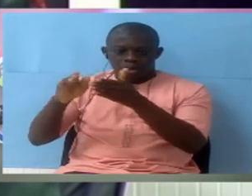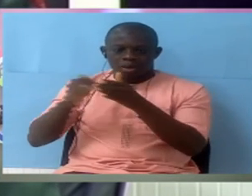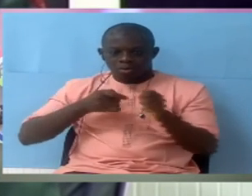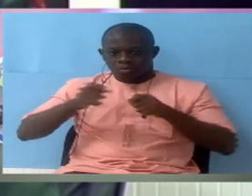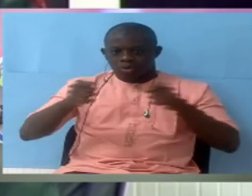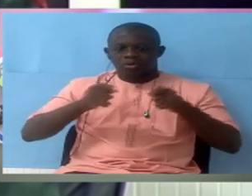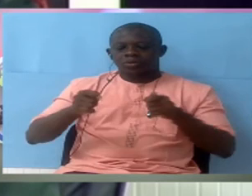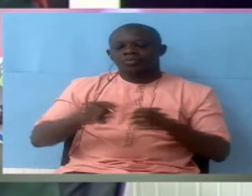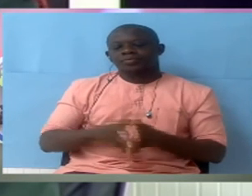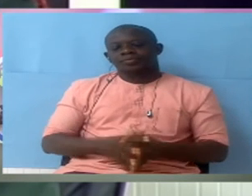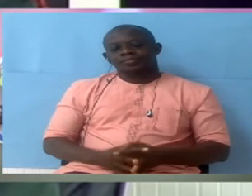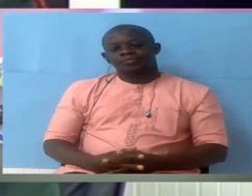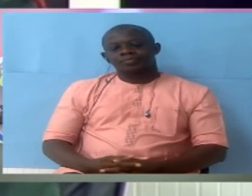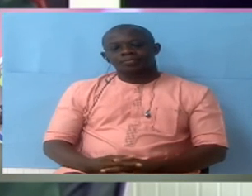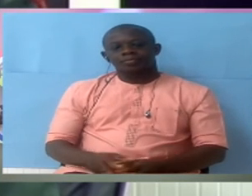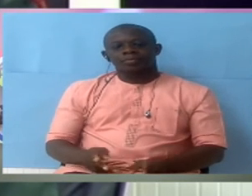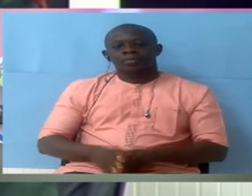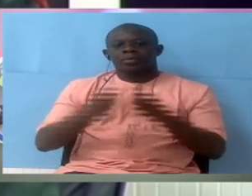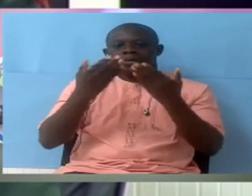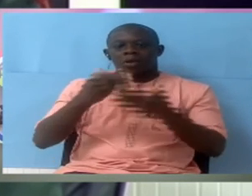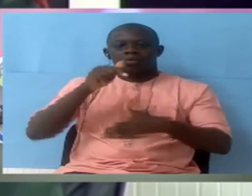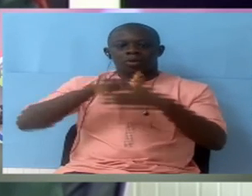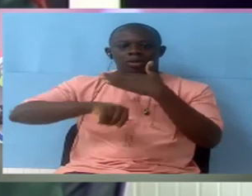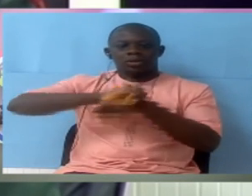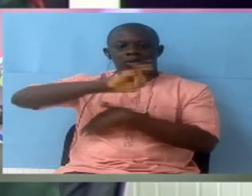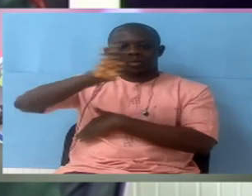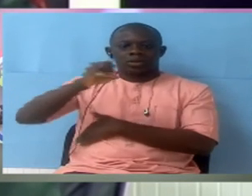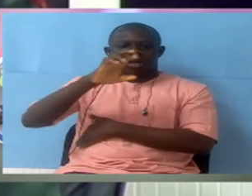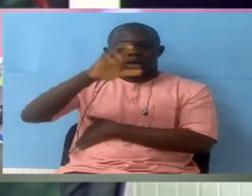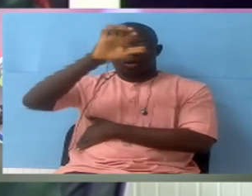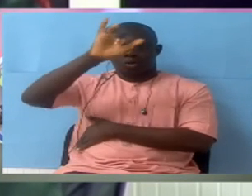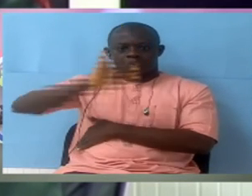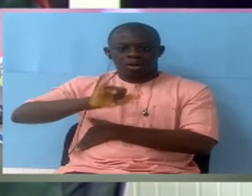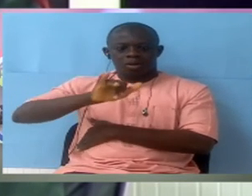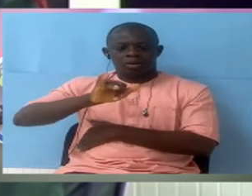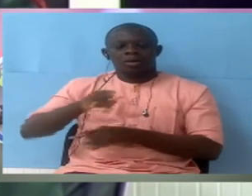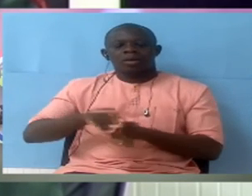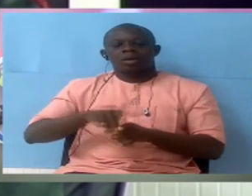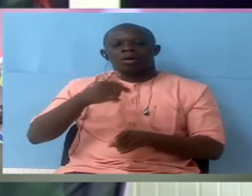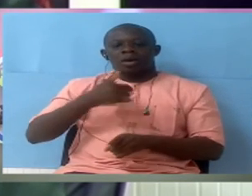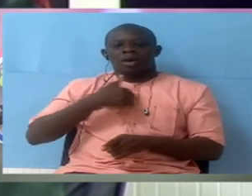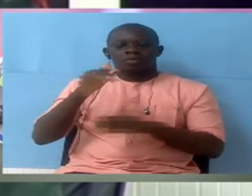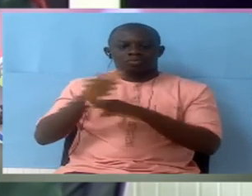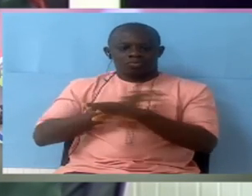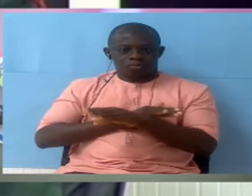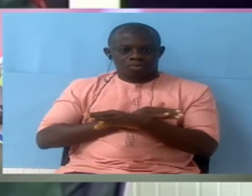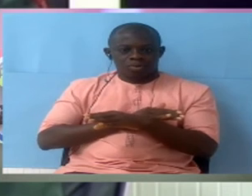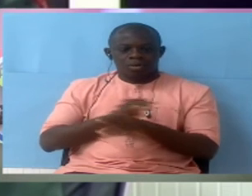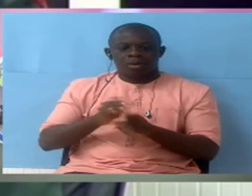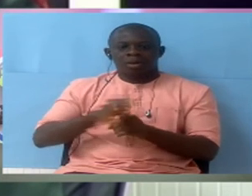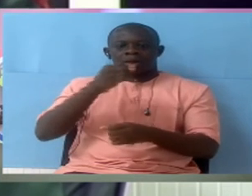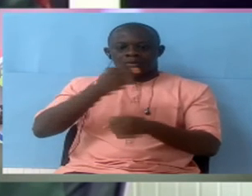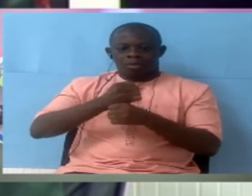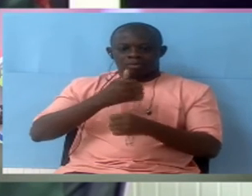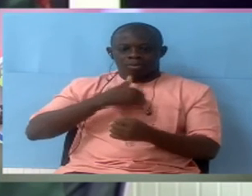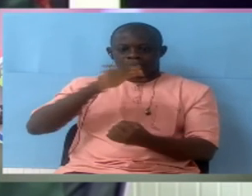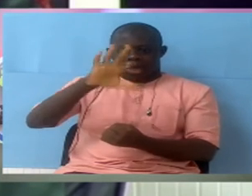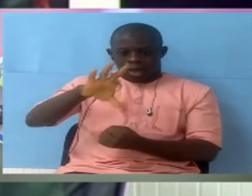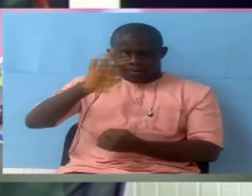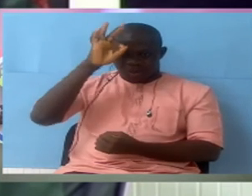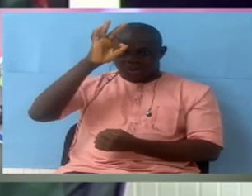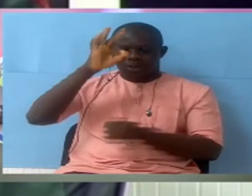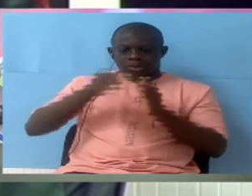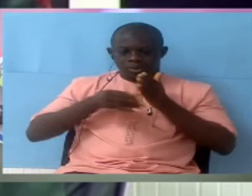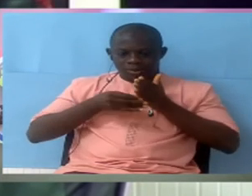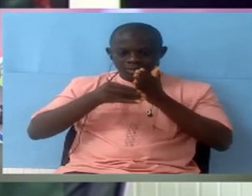operation. In January. Very January. I was appointed acting director